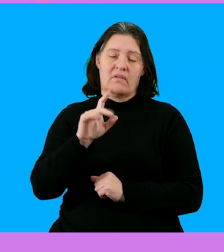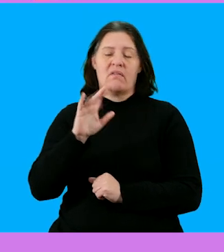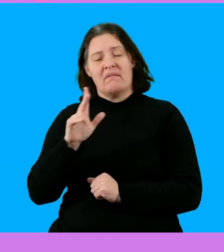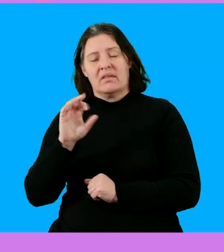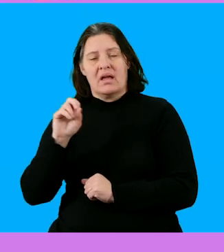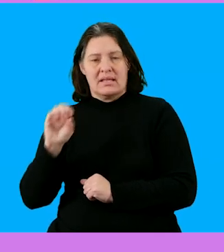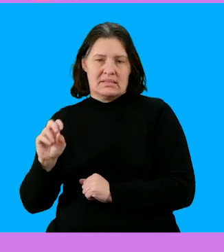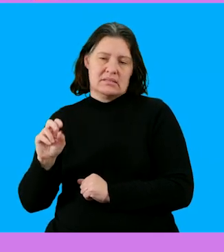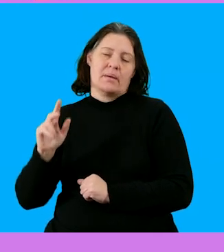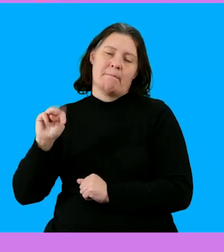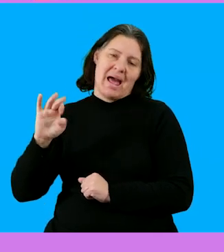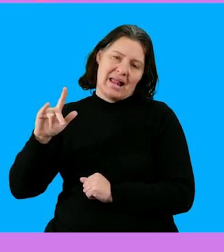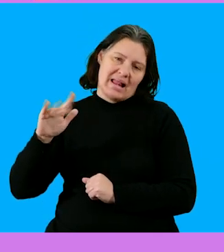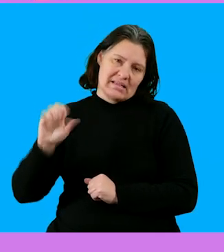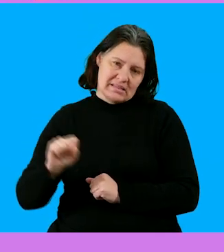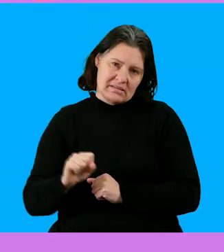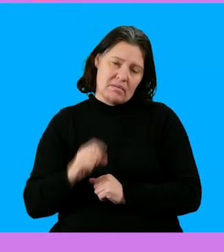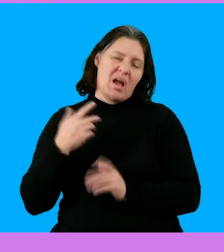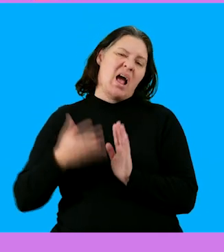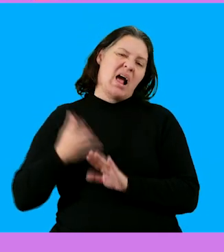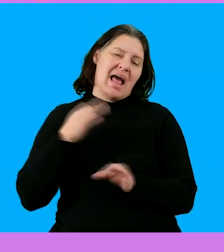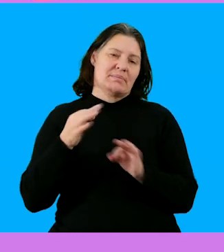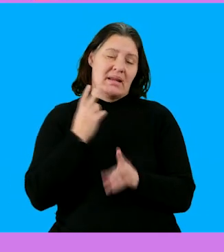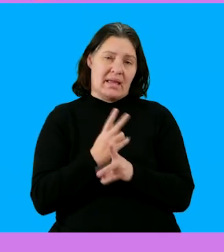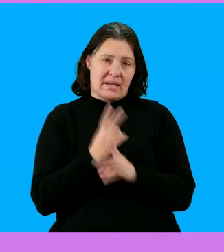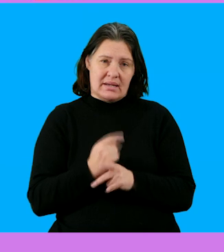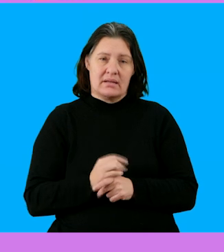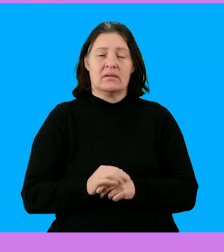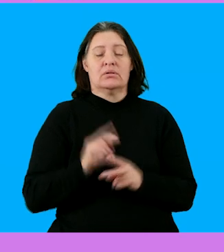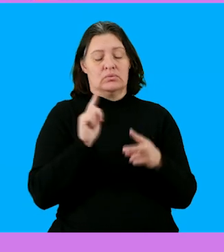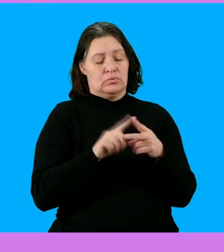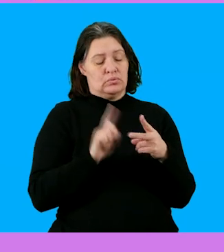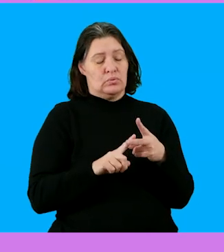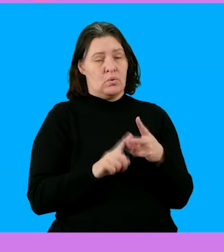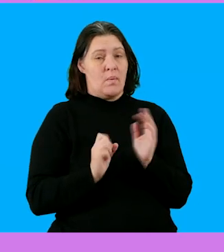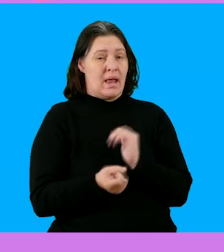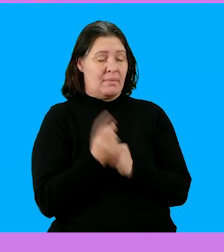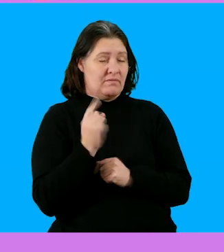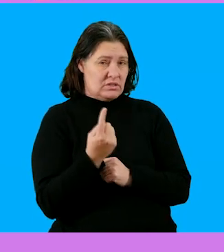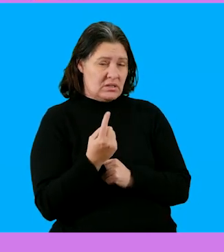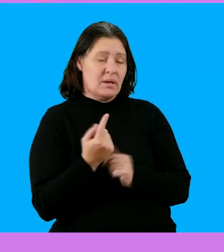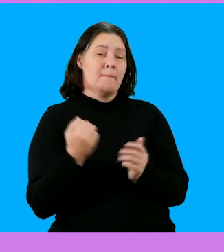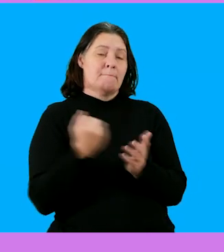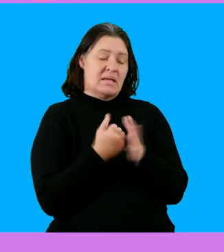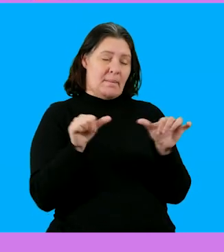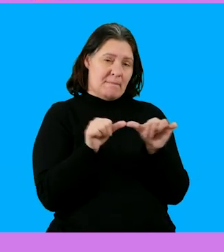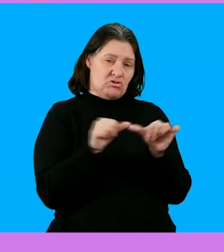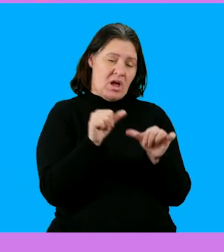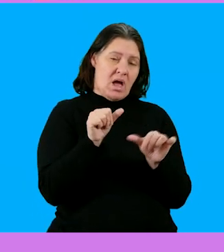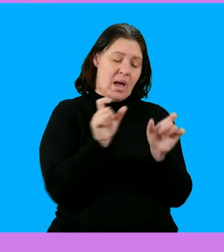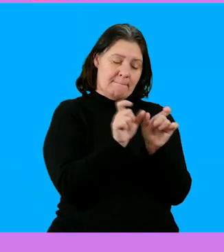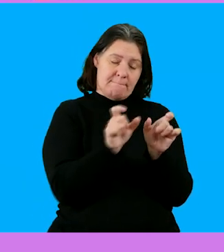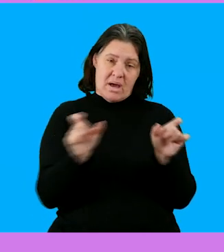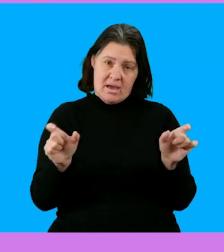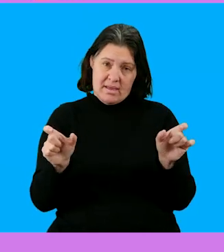253.2250358 miles. Let me run through this one more time. Remember, two things first needed to happen. I had to measure the bar